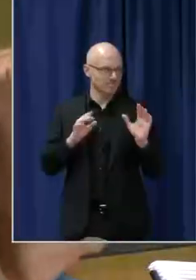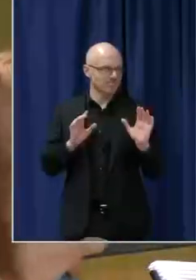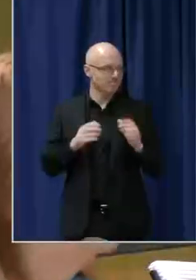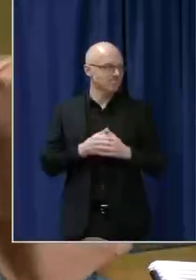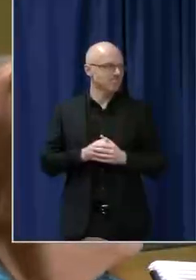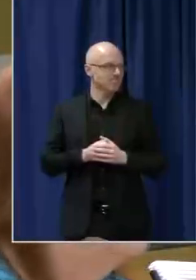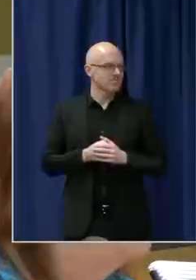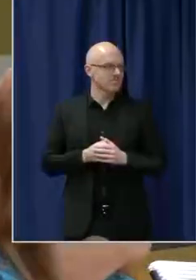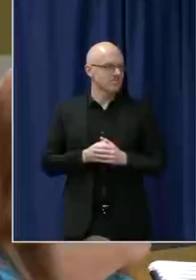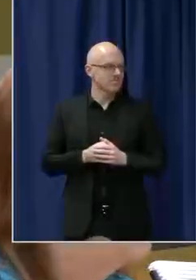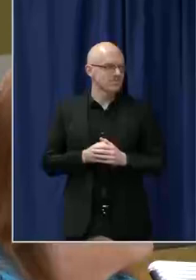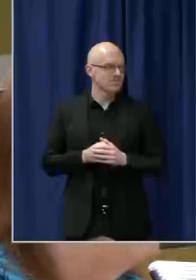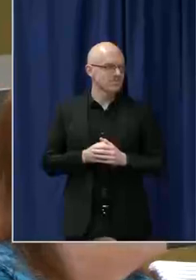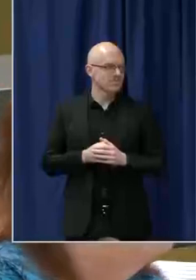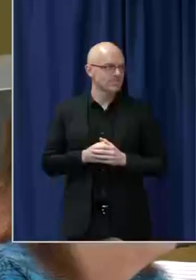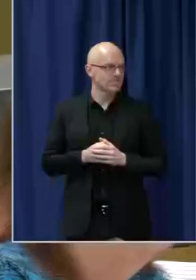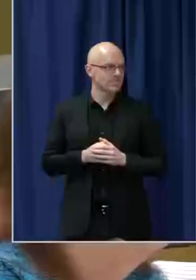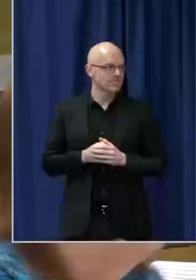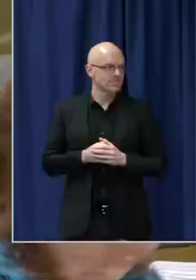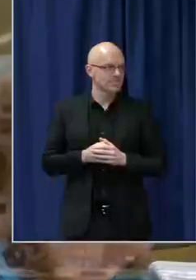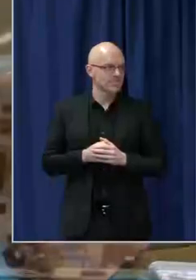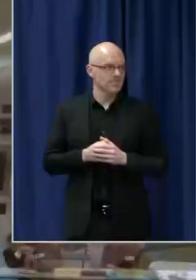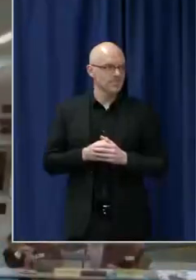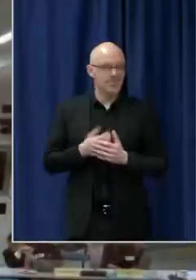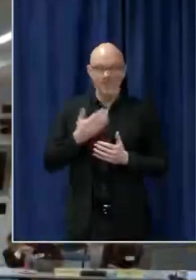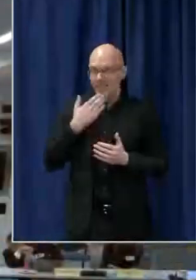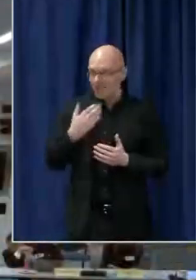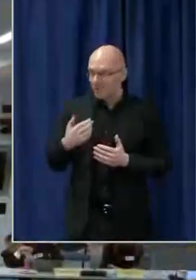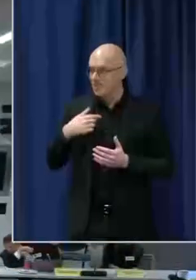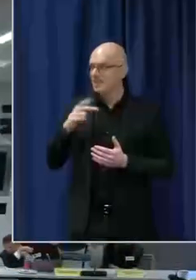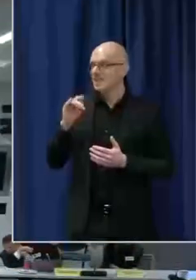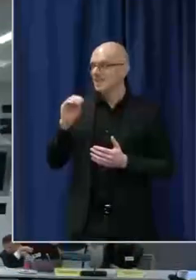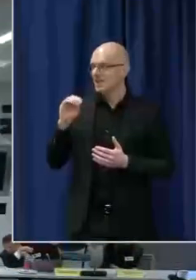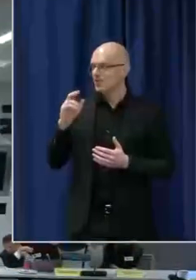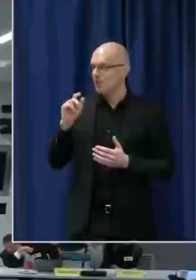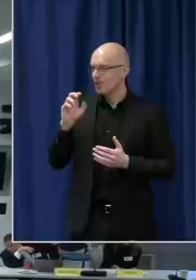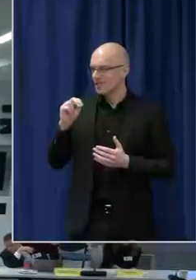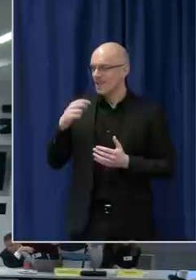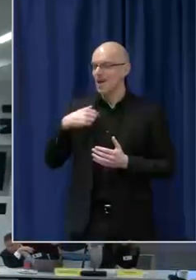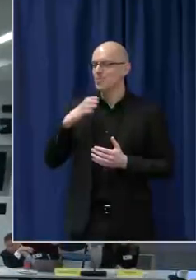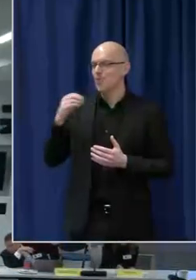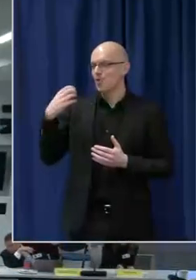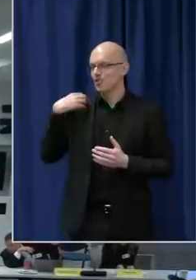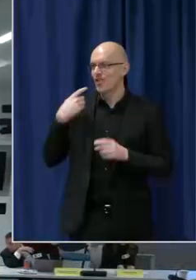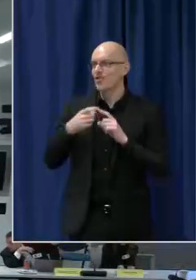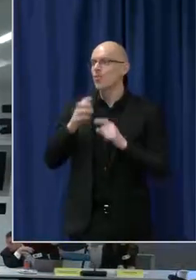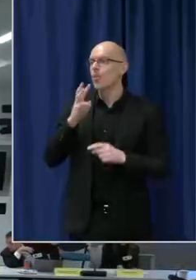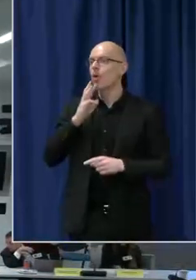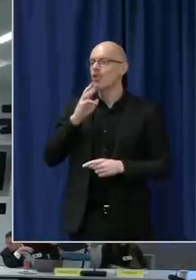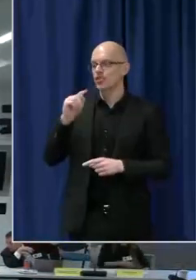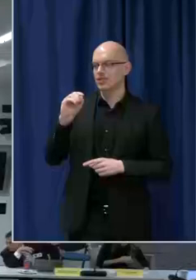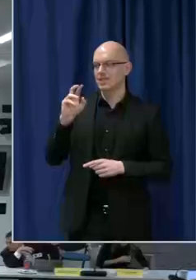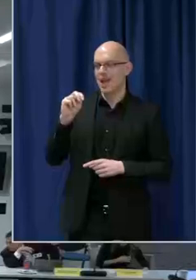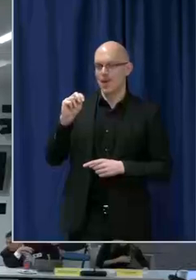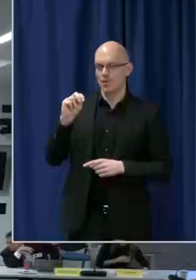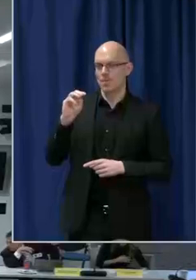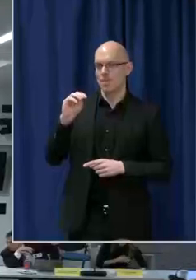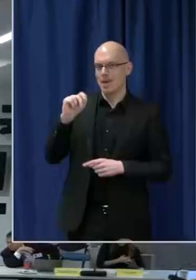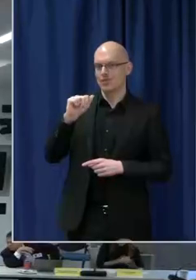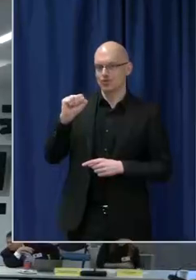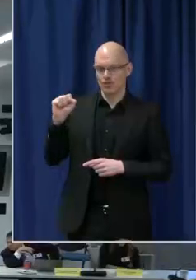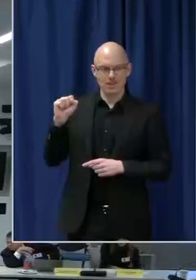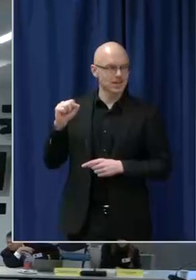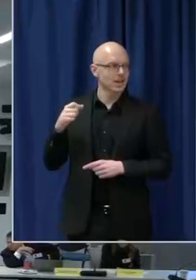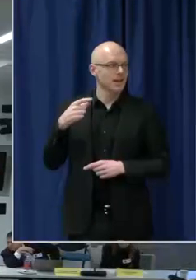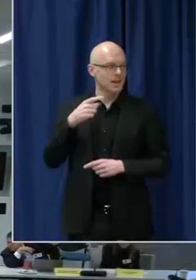left with Kim. Thank you. I think you've heard from me, Kim Charlson, co-chair from Watertown, Massachusetts. Rachel Nemeth with the